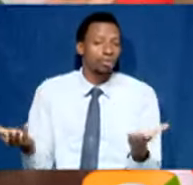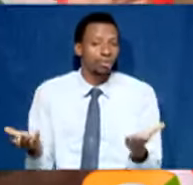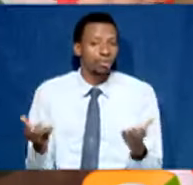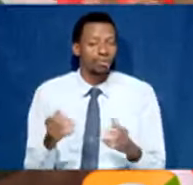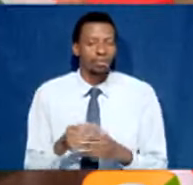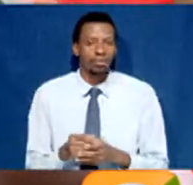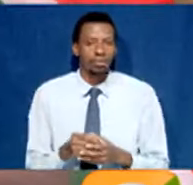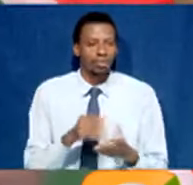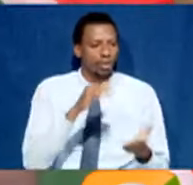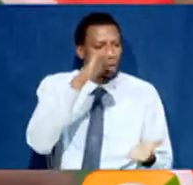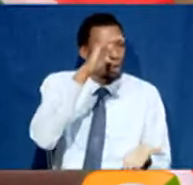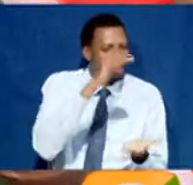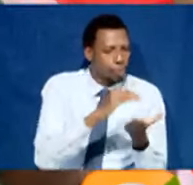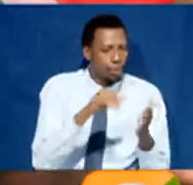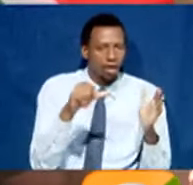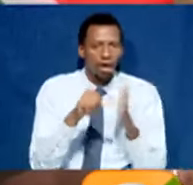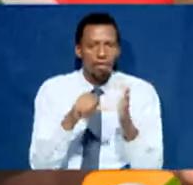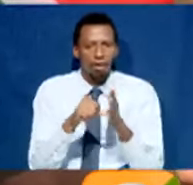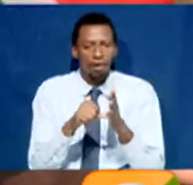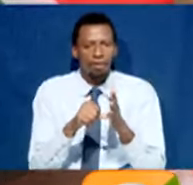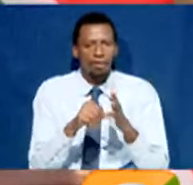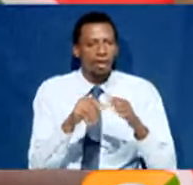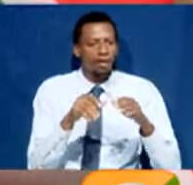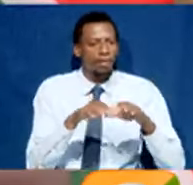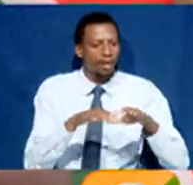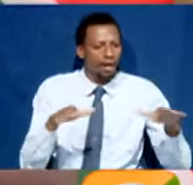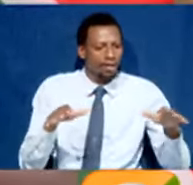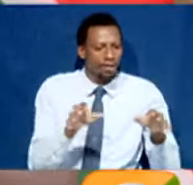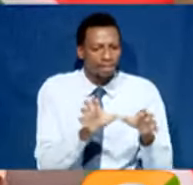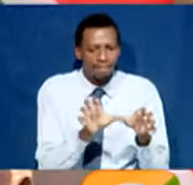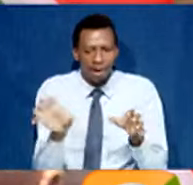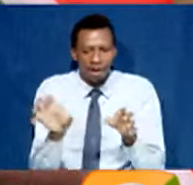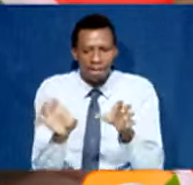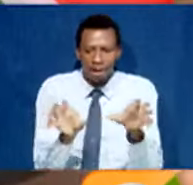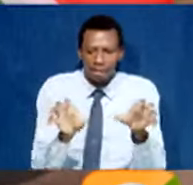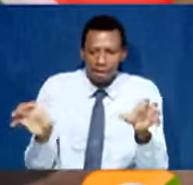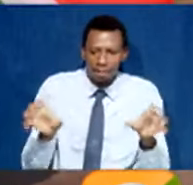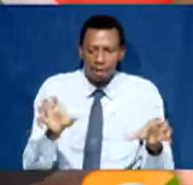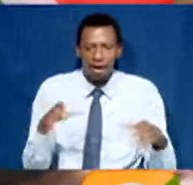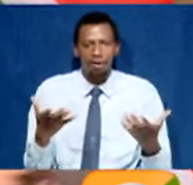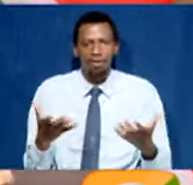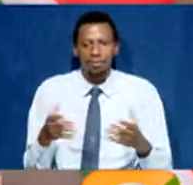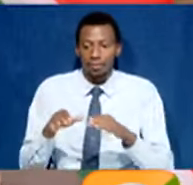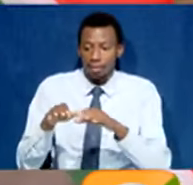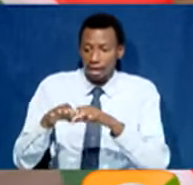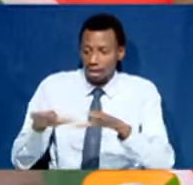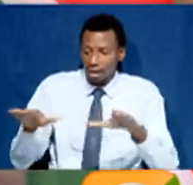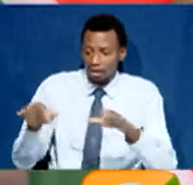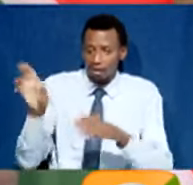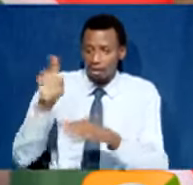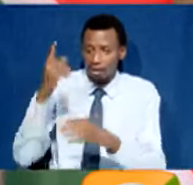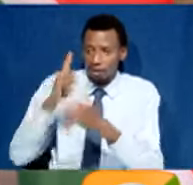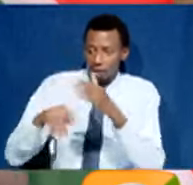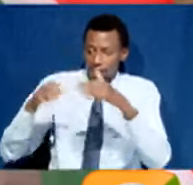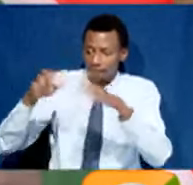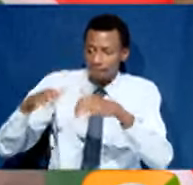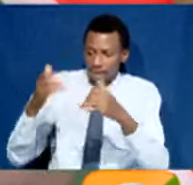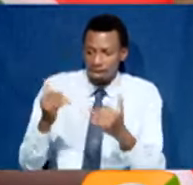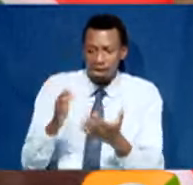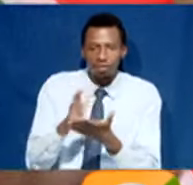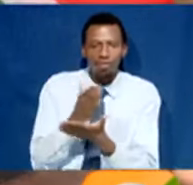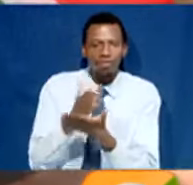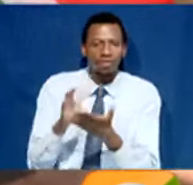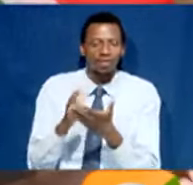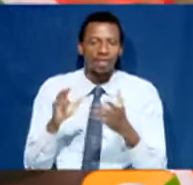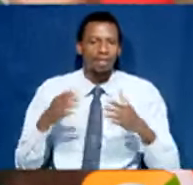How do we reduce the problem of land fragmentation, where land that is supposed to be used for agricultural productivity is now being subdivided